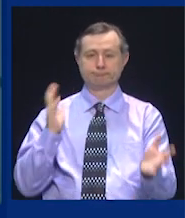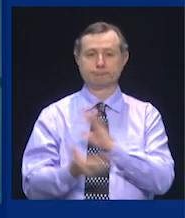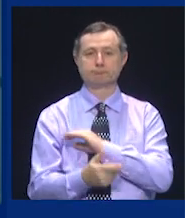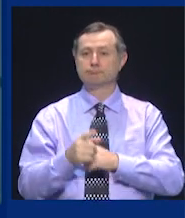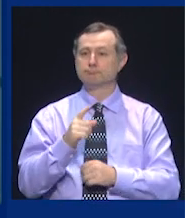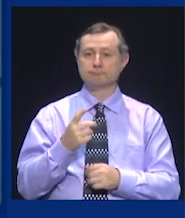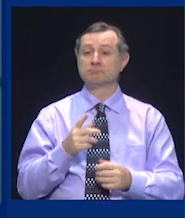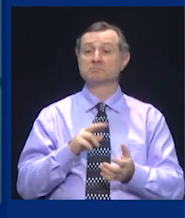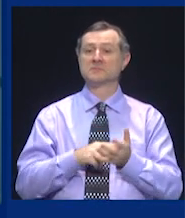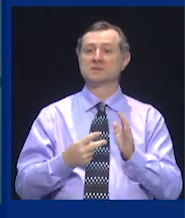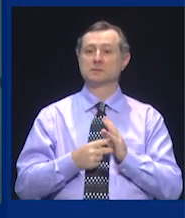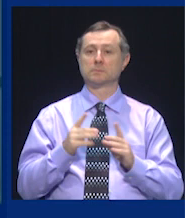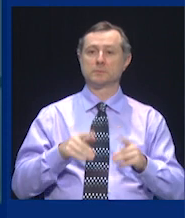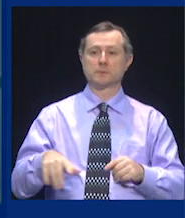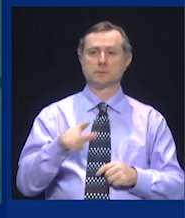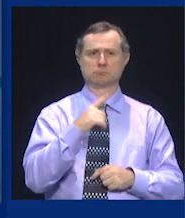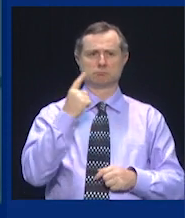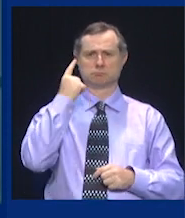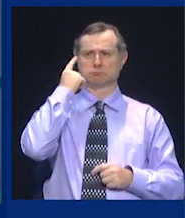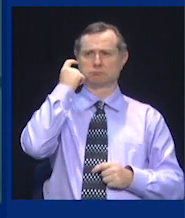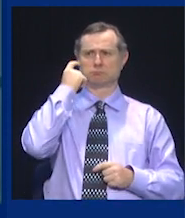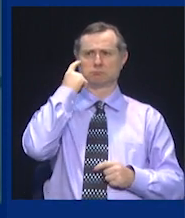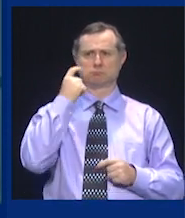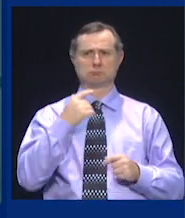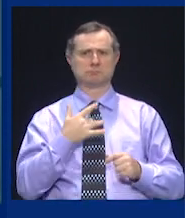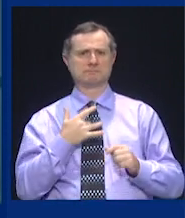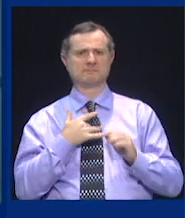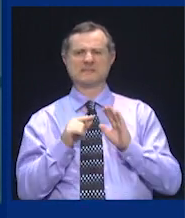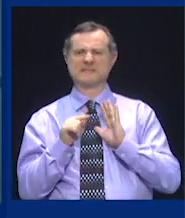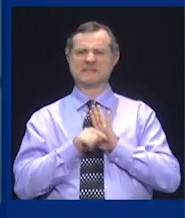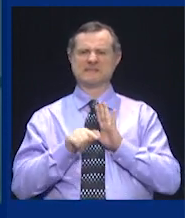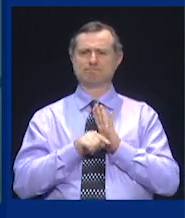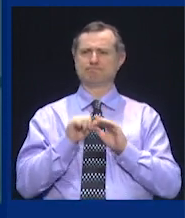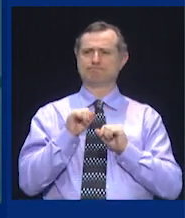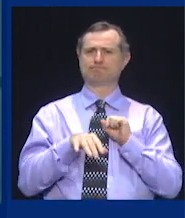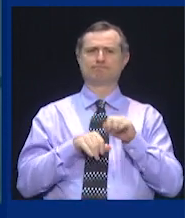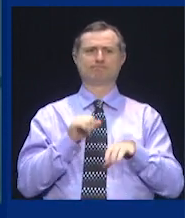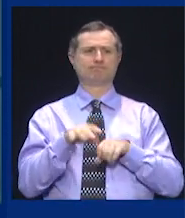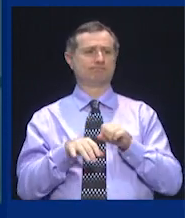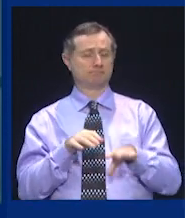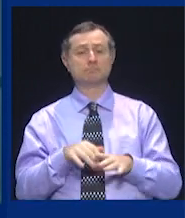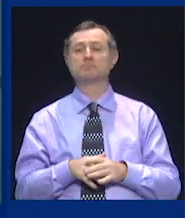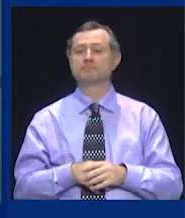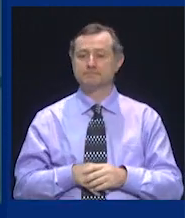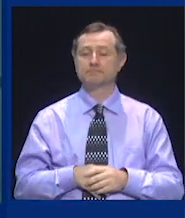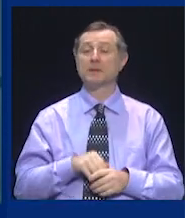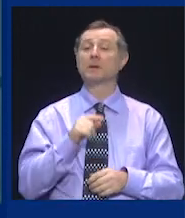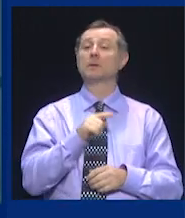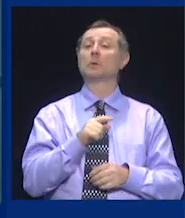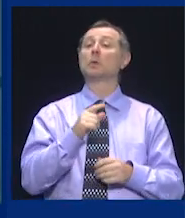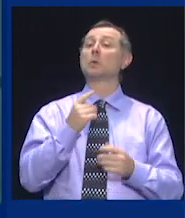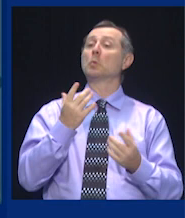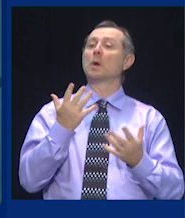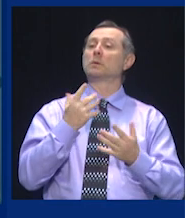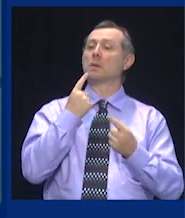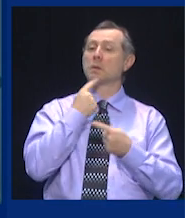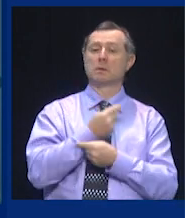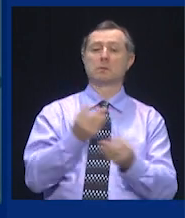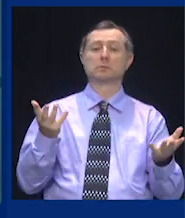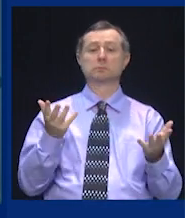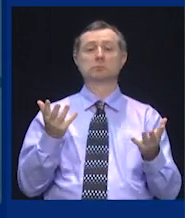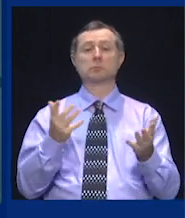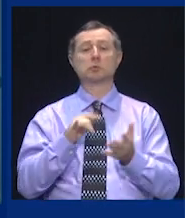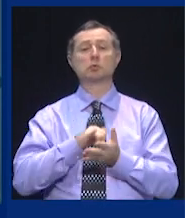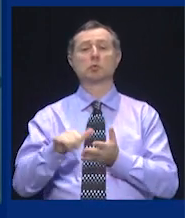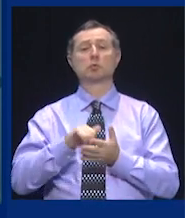be frank. That's where we are. What works with New Yorkers,